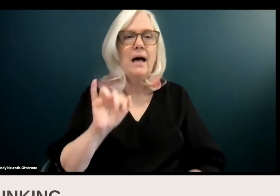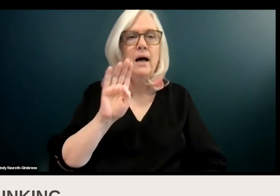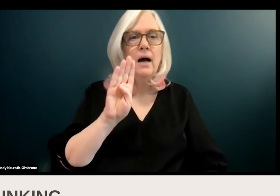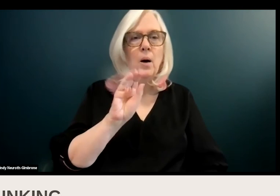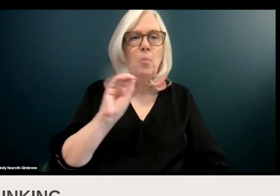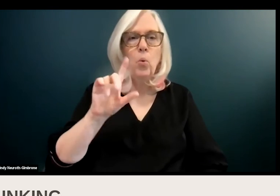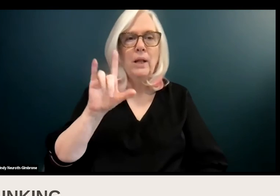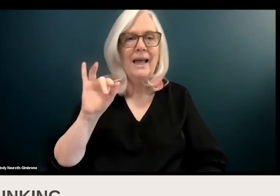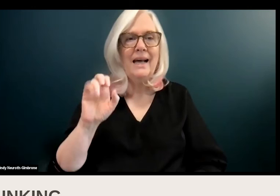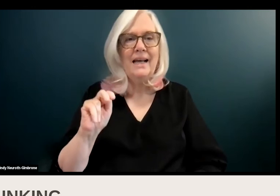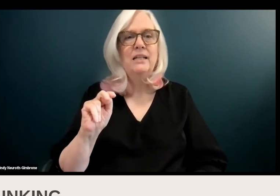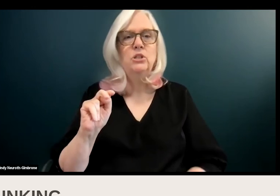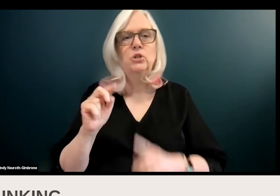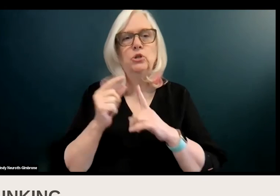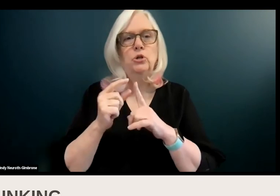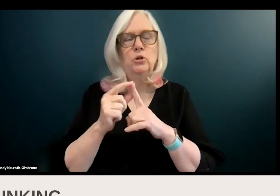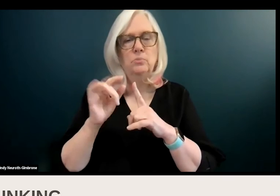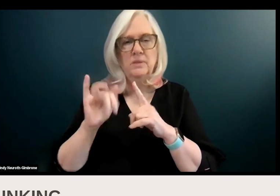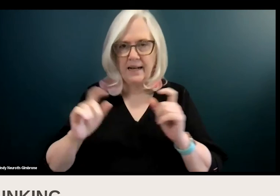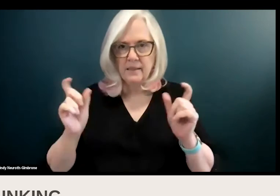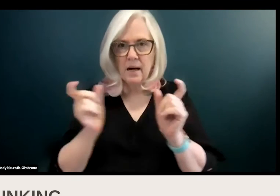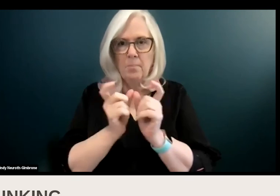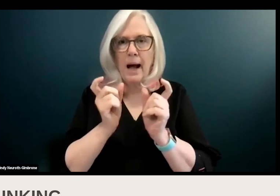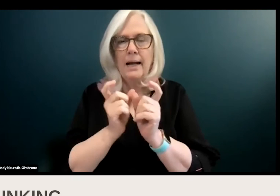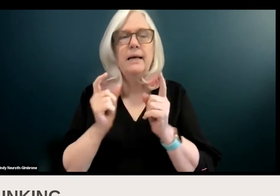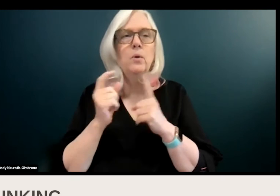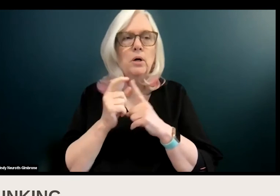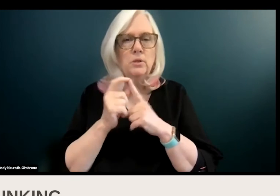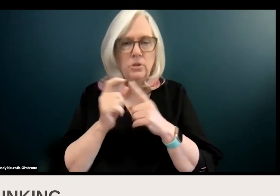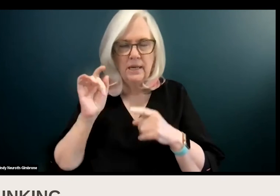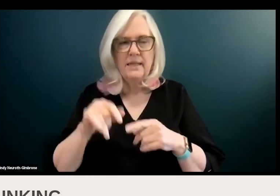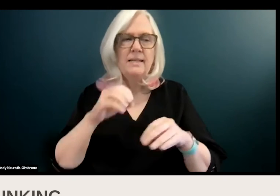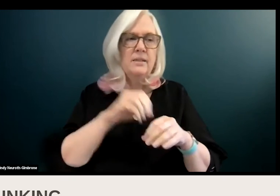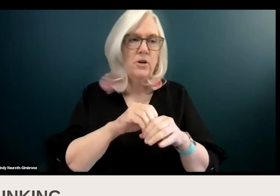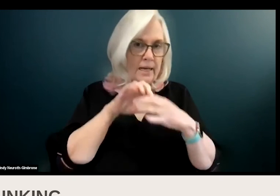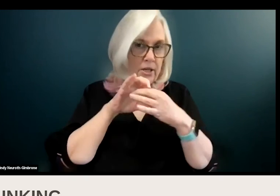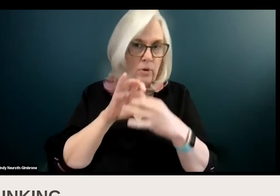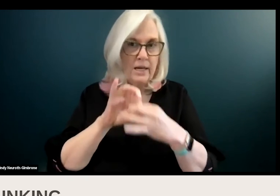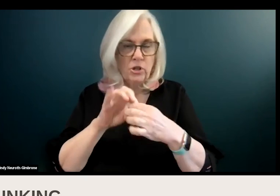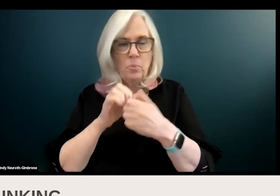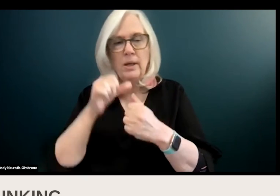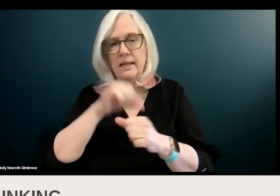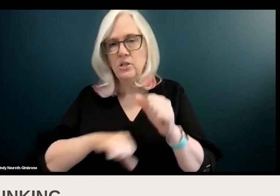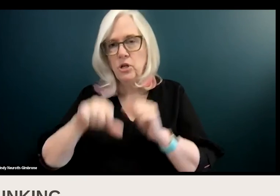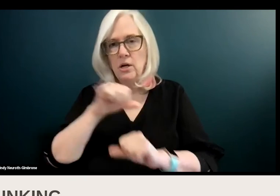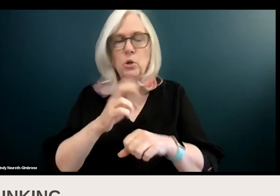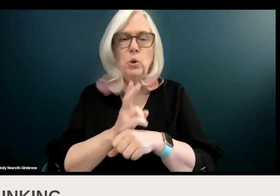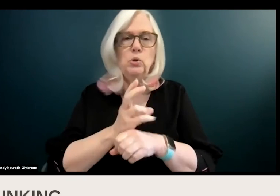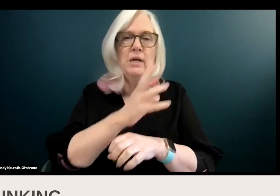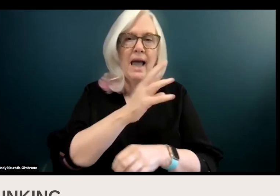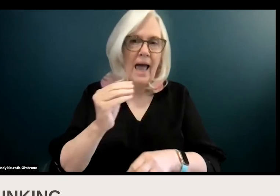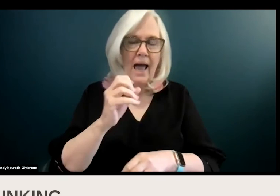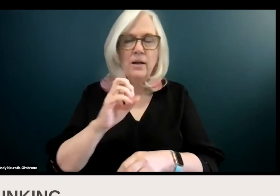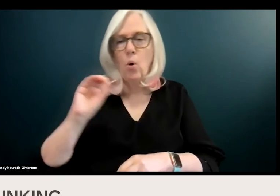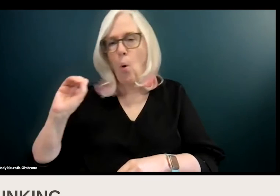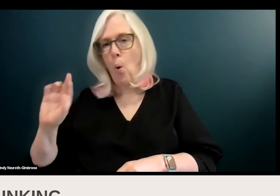are just combining words, like they're in a relationship together using and or. I often say, hey, they're dating, or